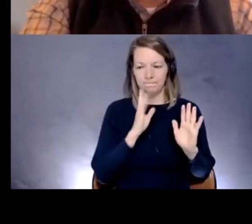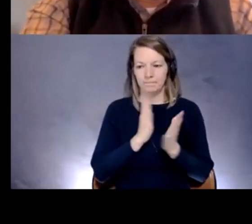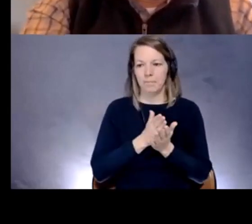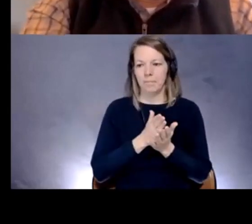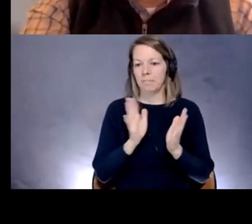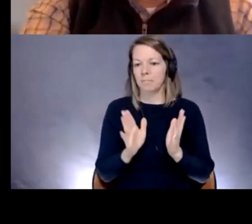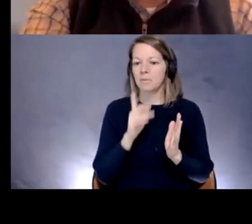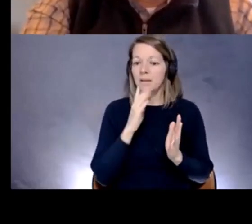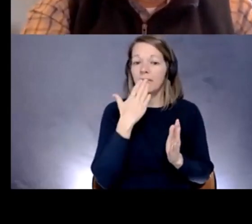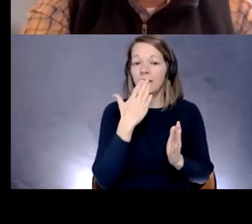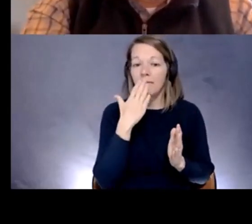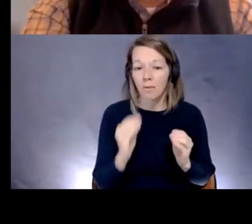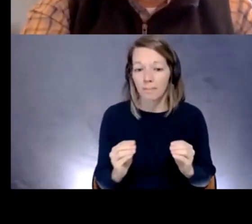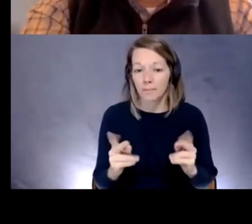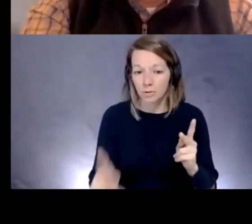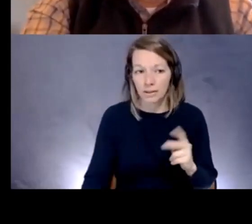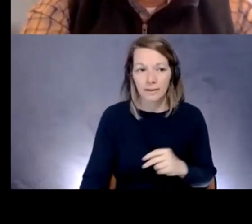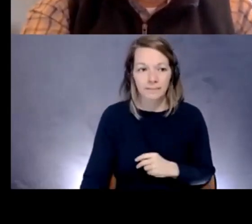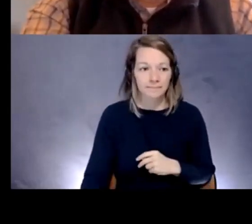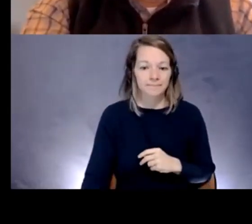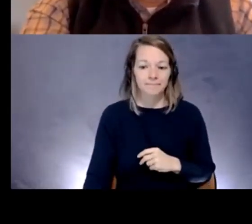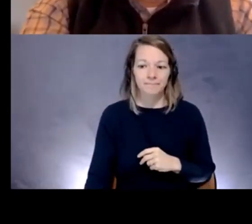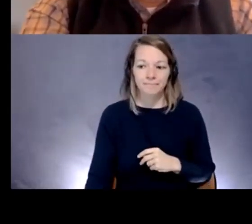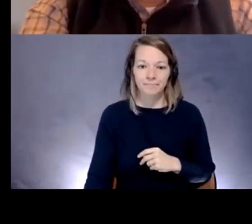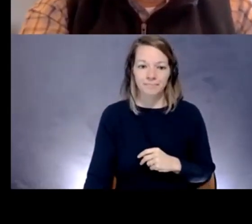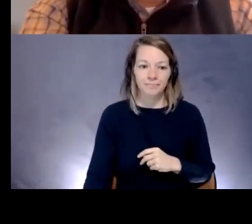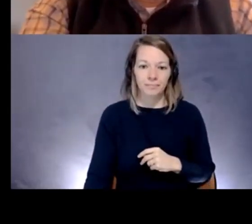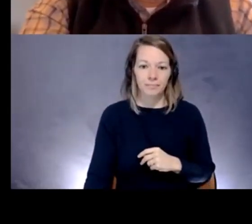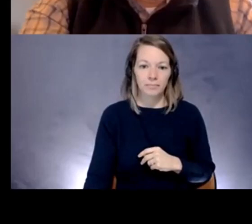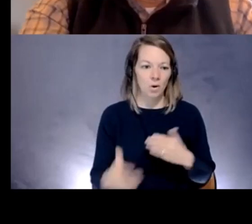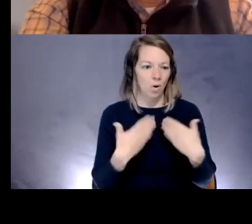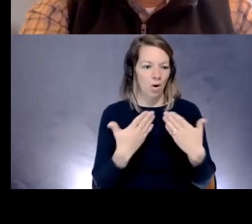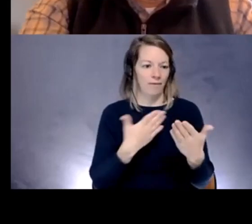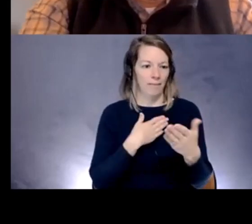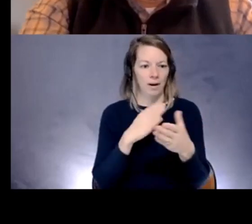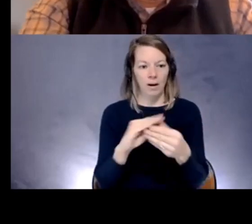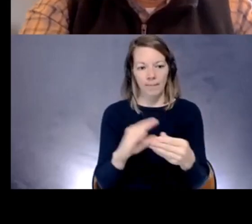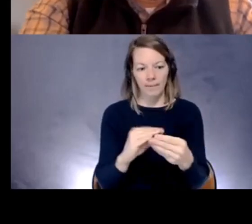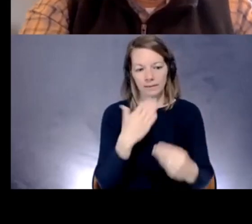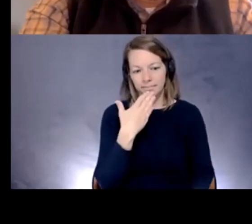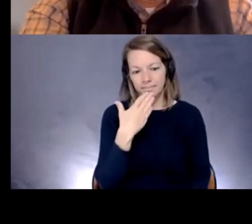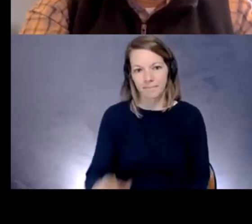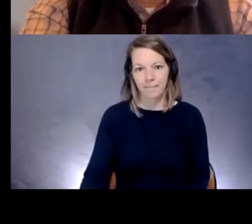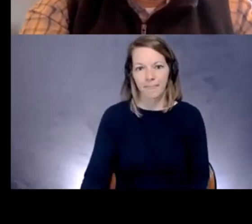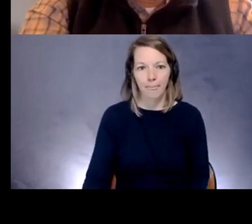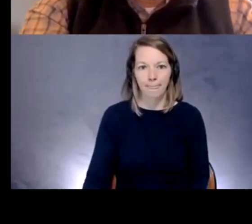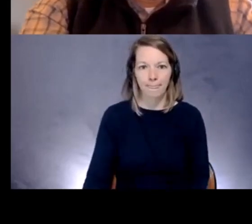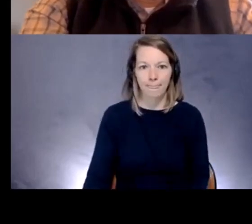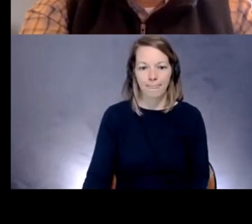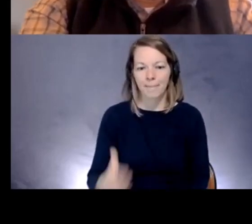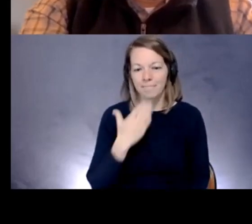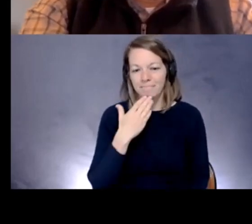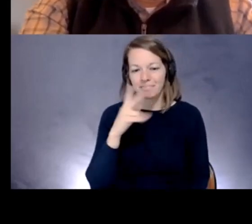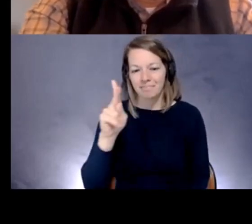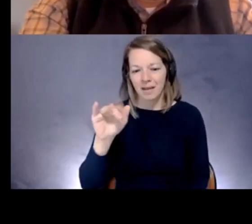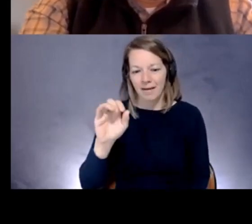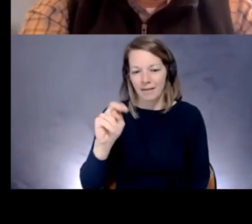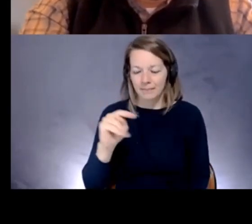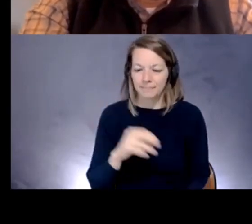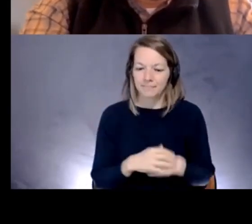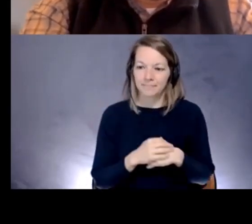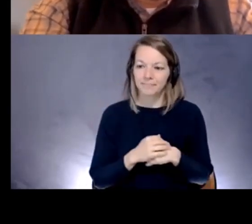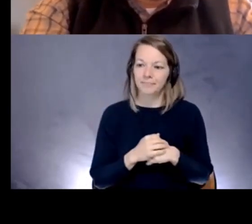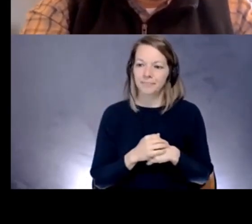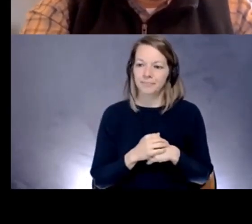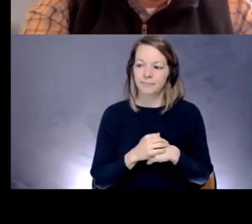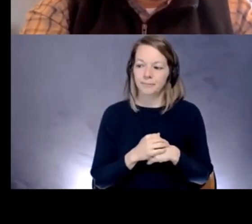for the opportunity to offer a few comments. Thank you. Yeah, absolutely, Kevin. Thank you so much. So good to be here with you